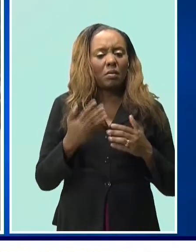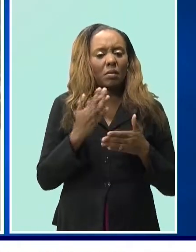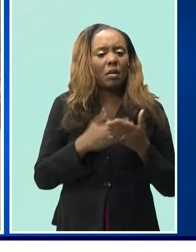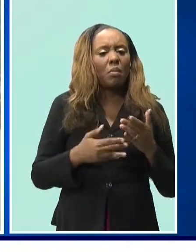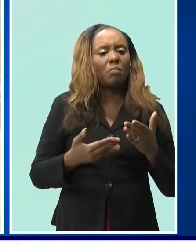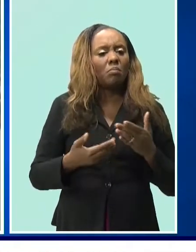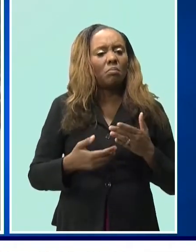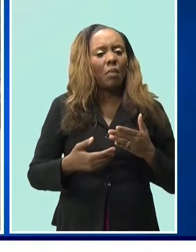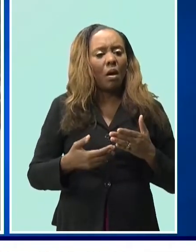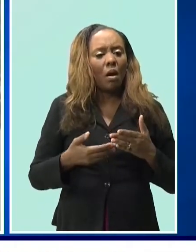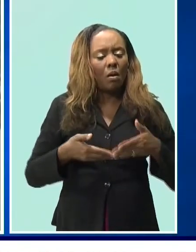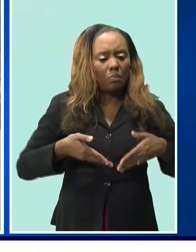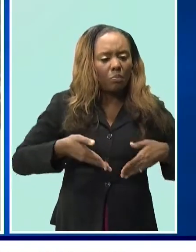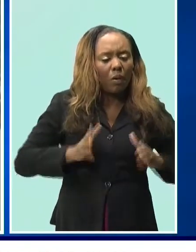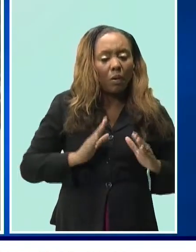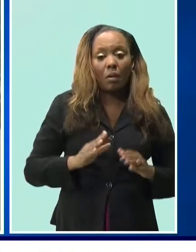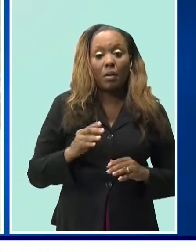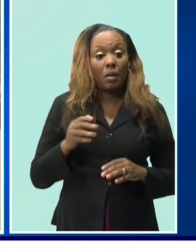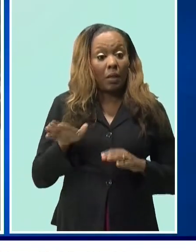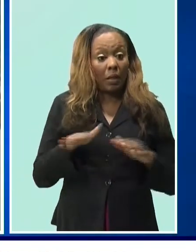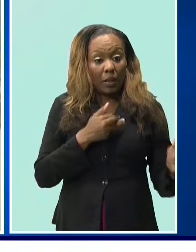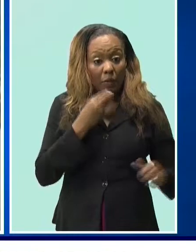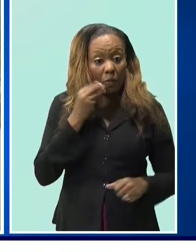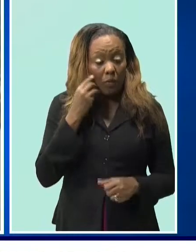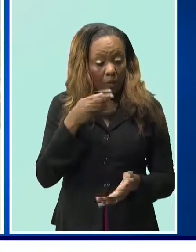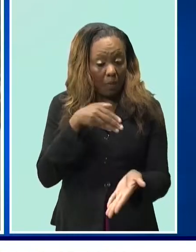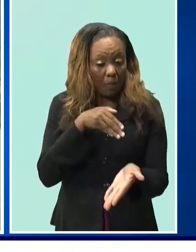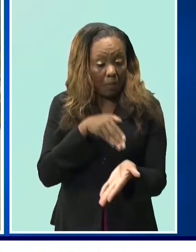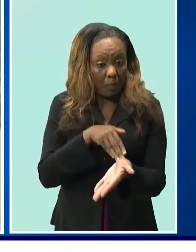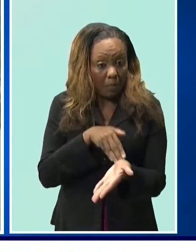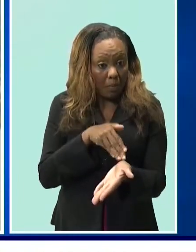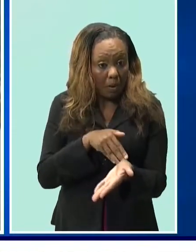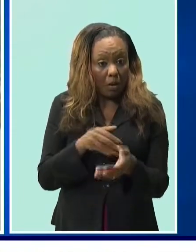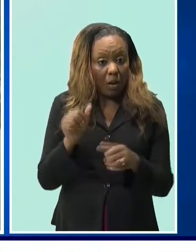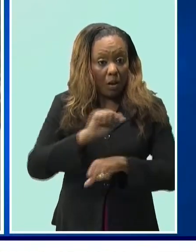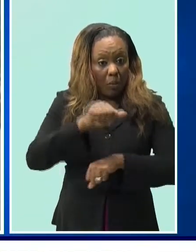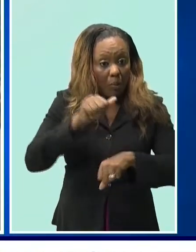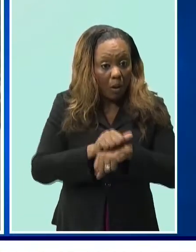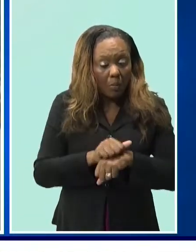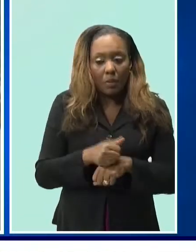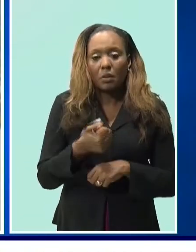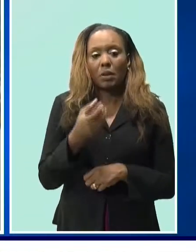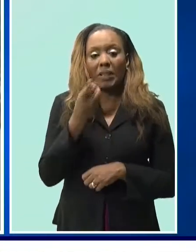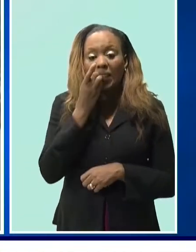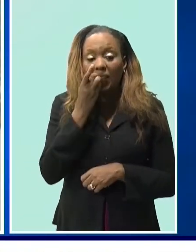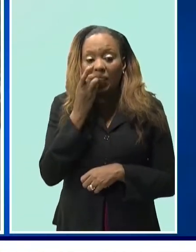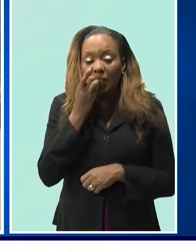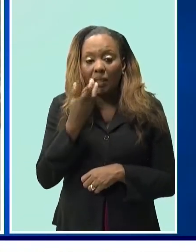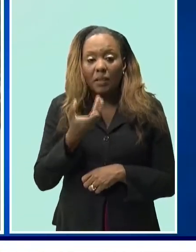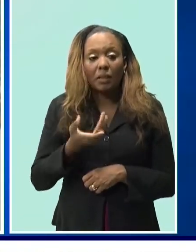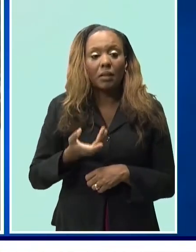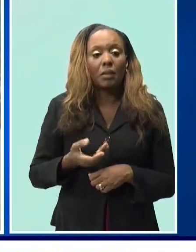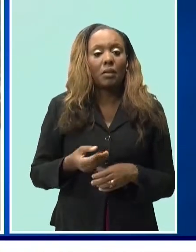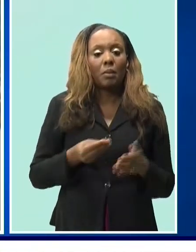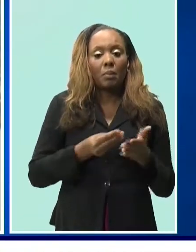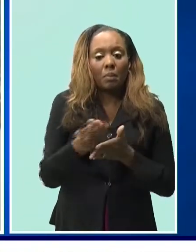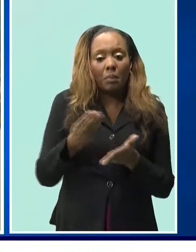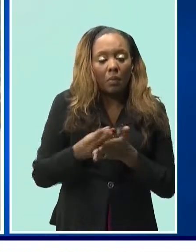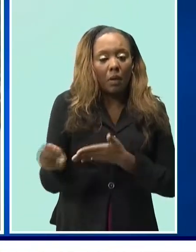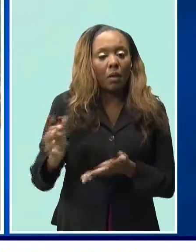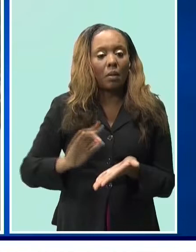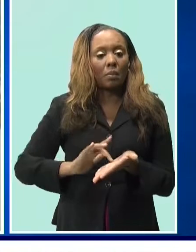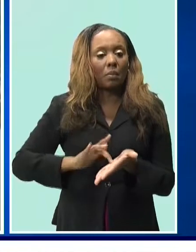going to a medical appointment to see the doctor or to seek medical treatment or dental treatment, if they're going to buy medicine,